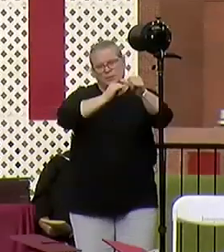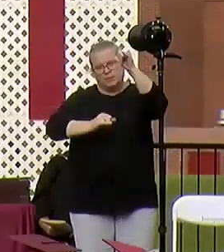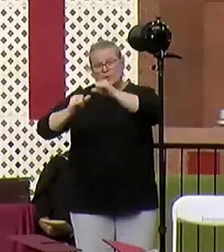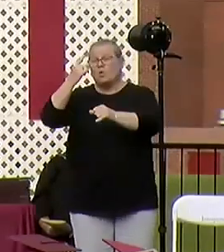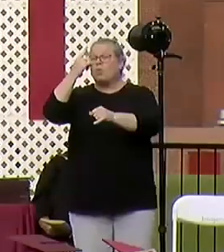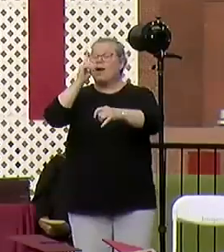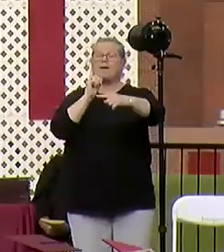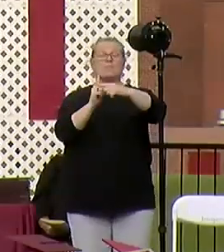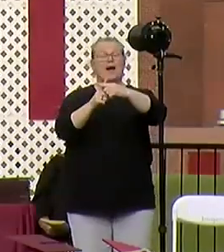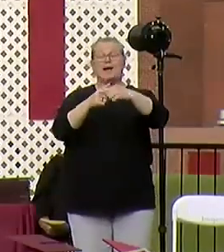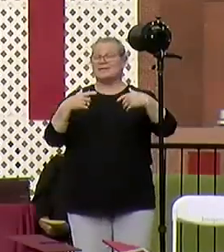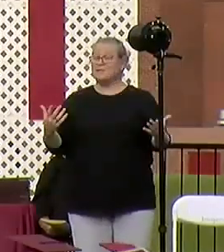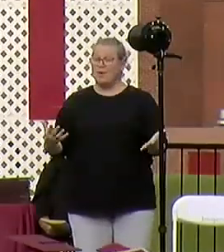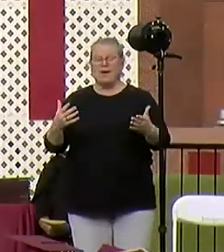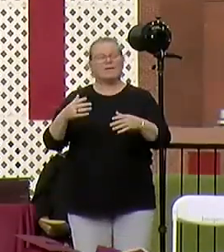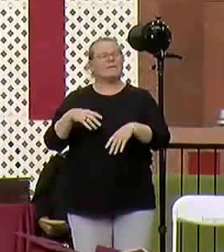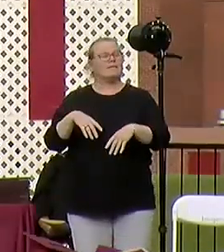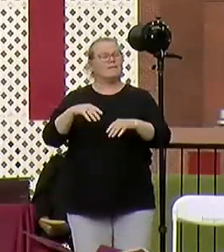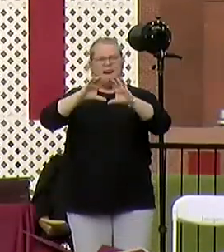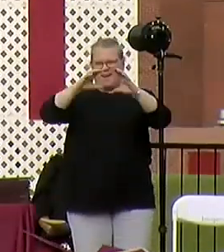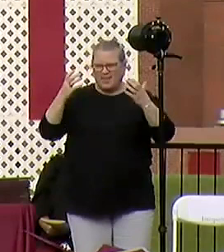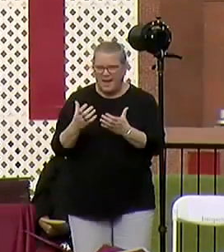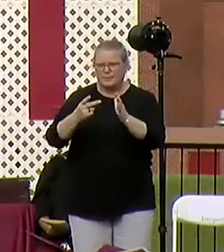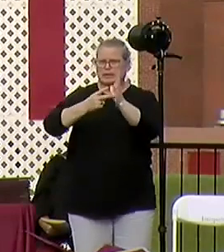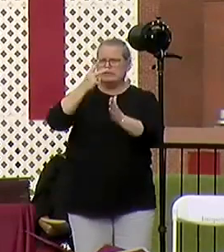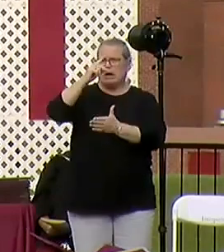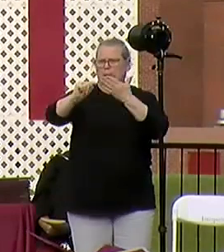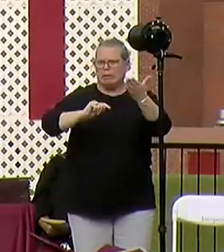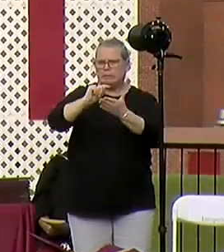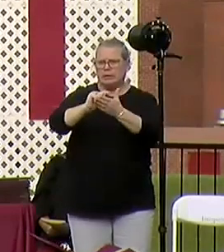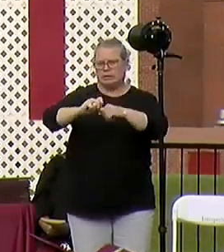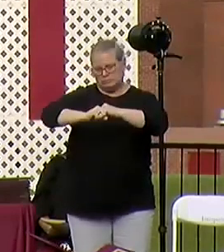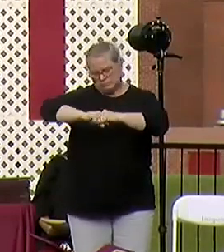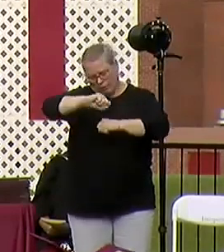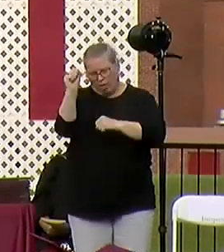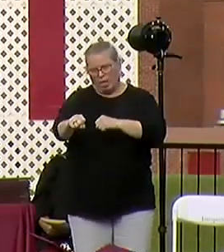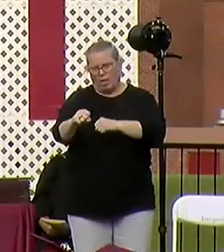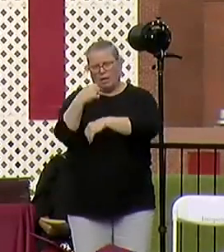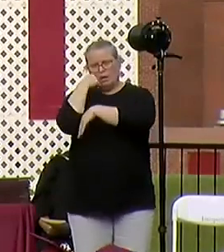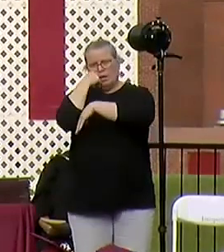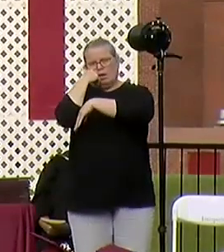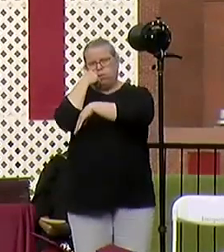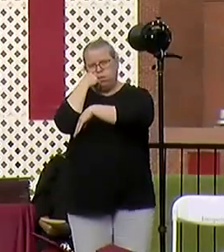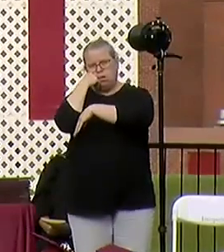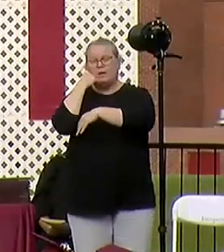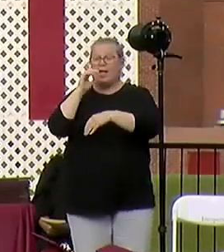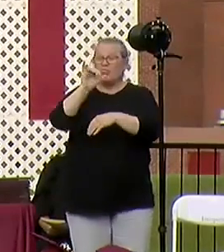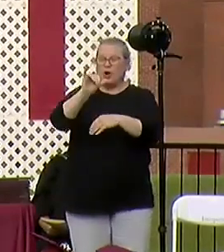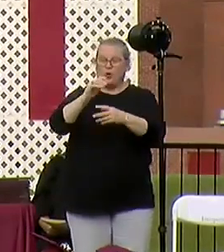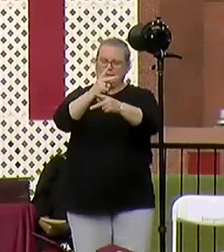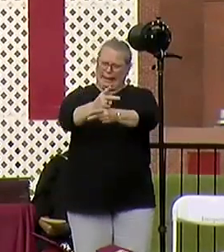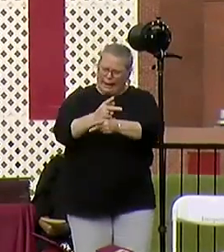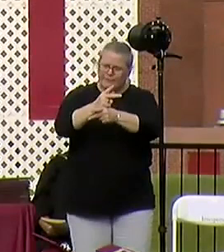long double period class every day, we would walk away from those carefully sanitized